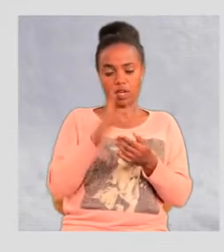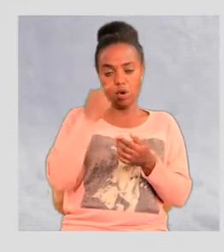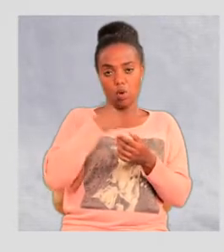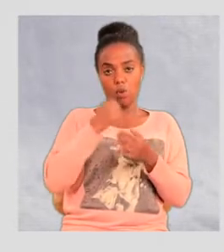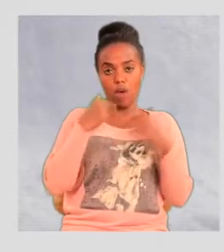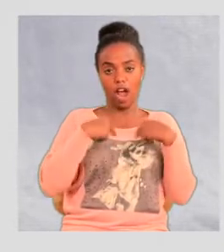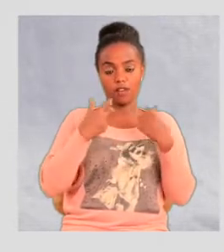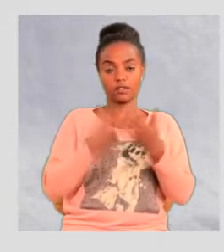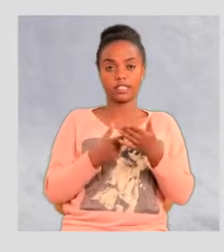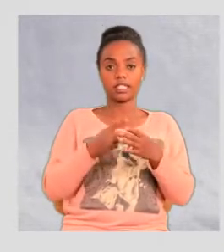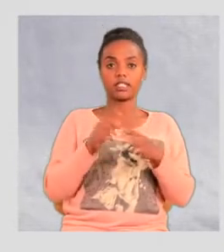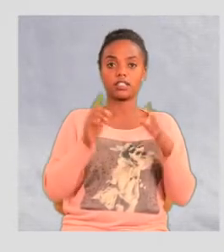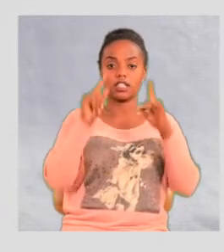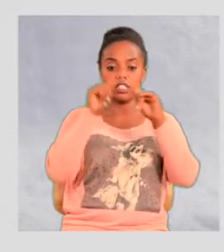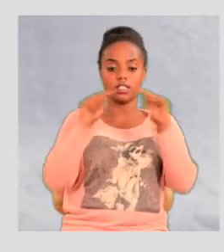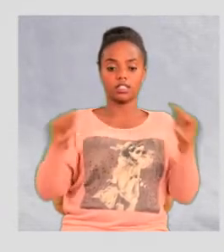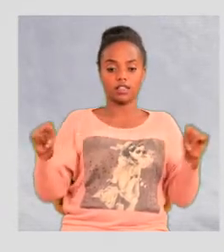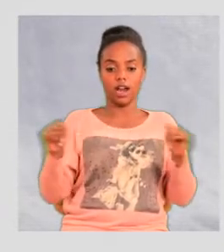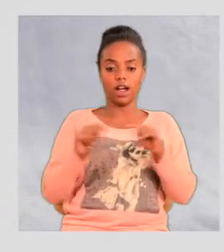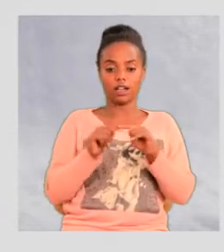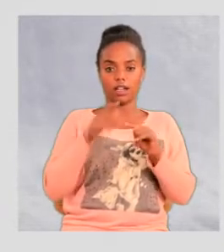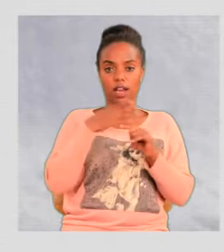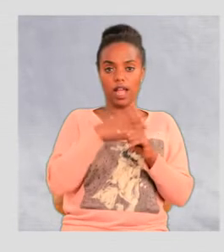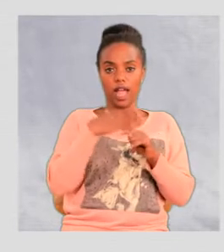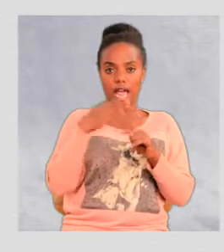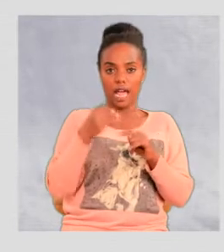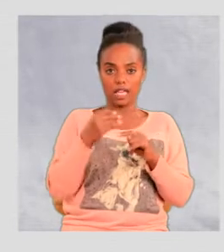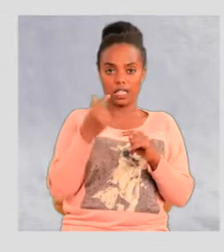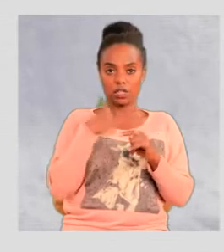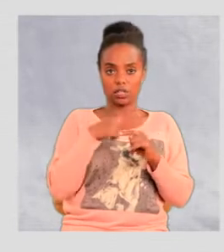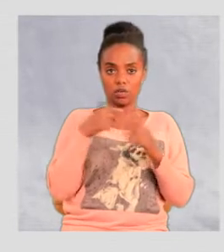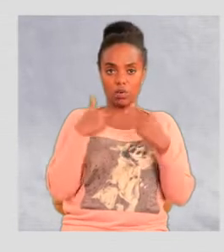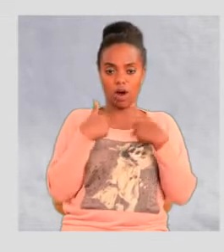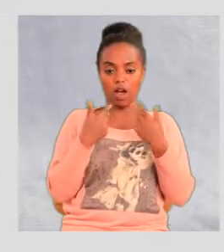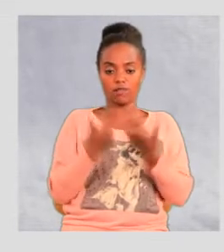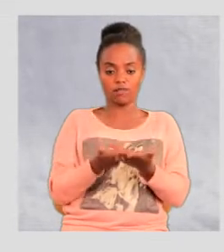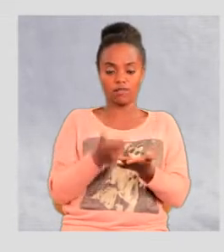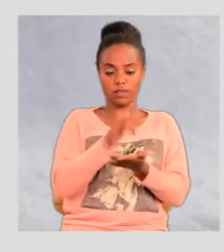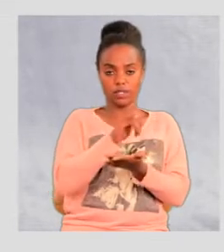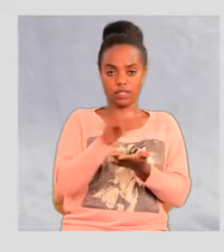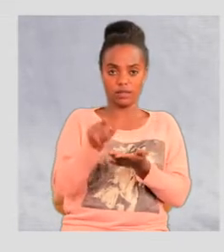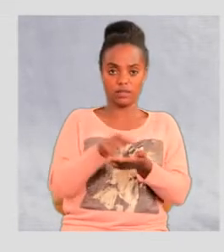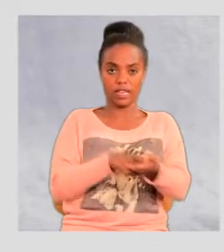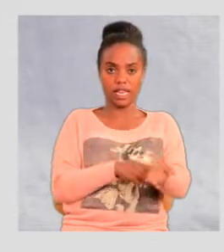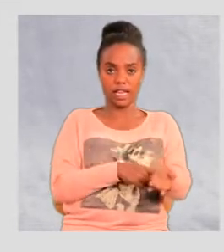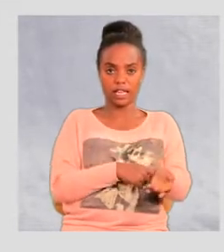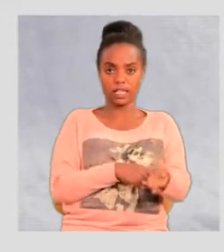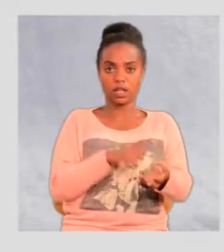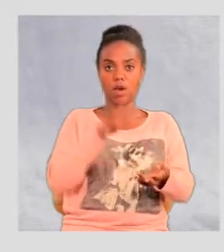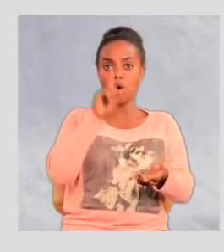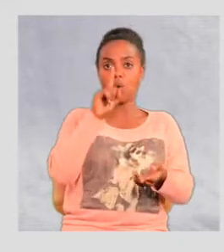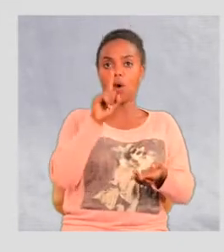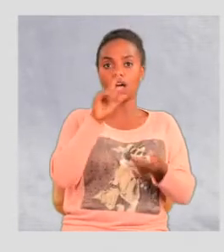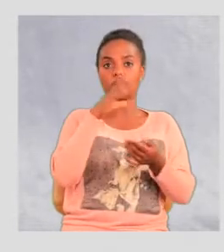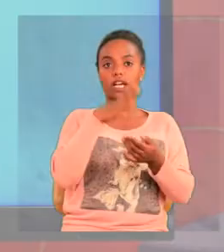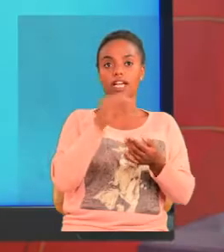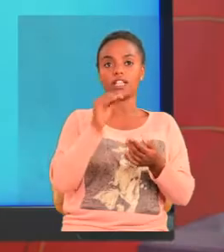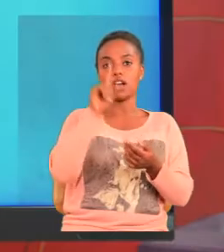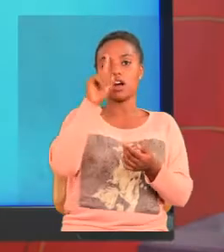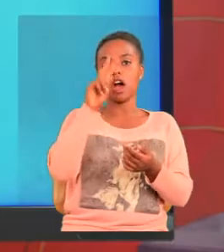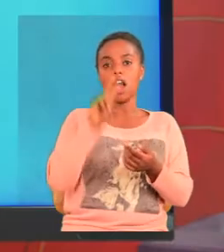this triangle and we have this length. In 1.5 hours, B moves